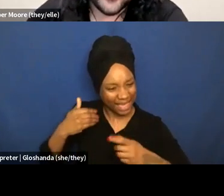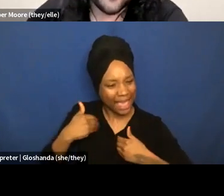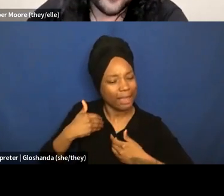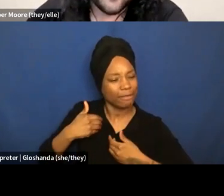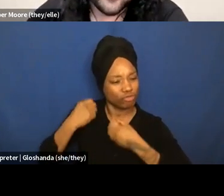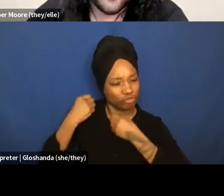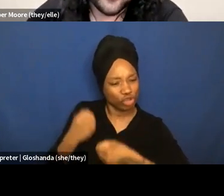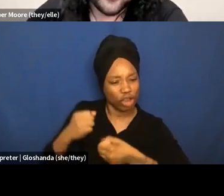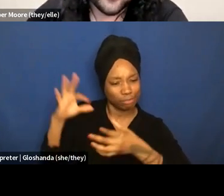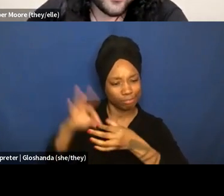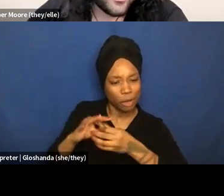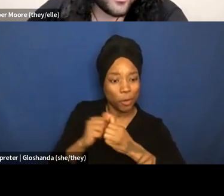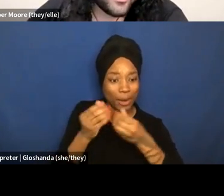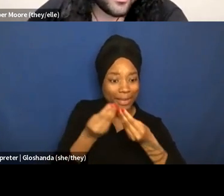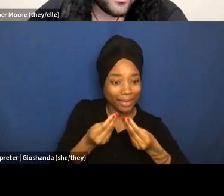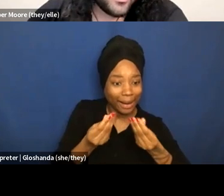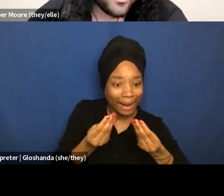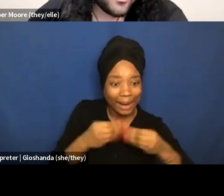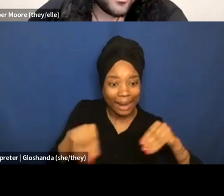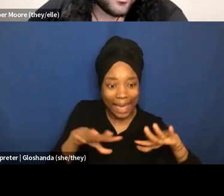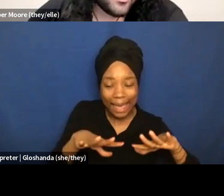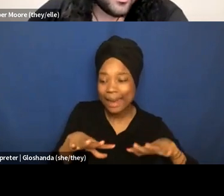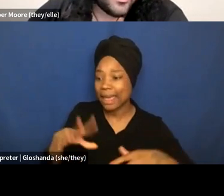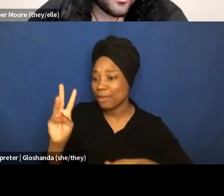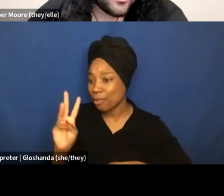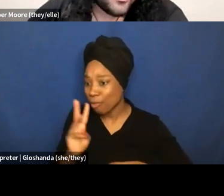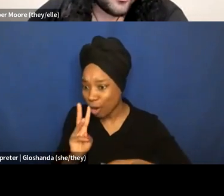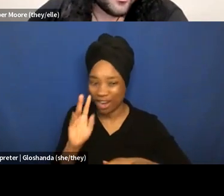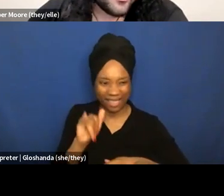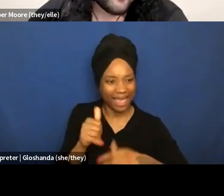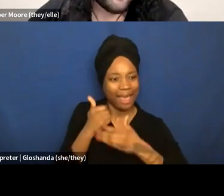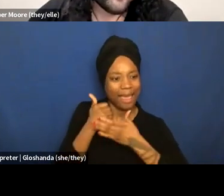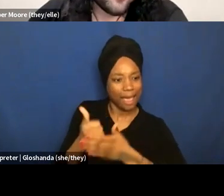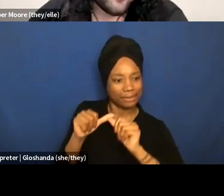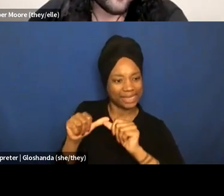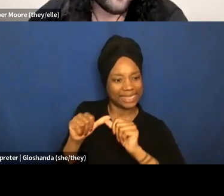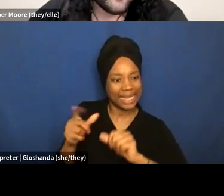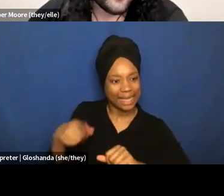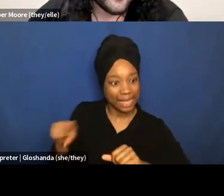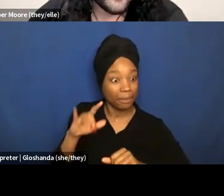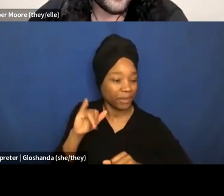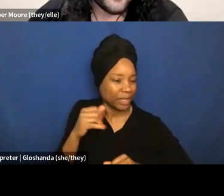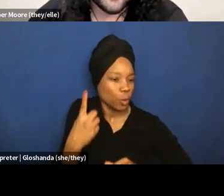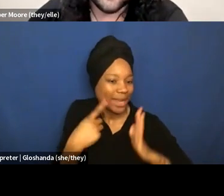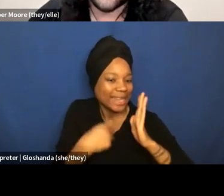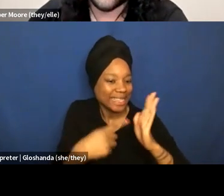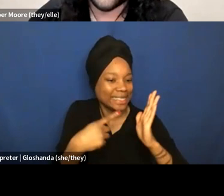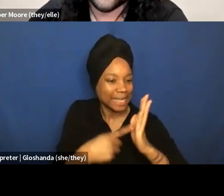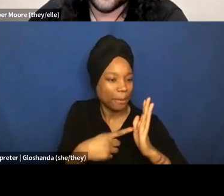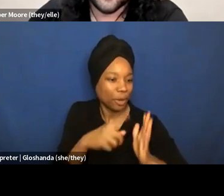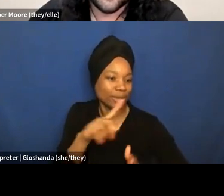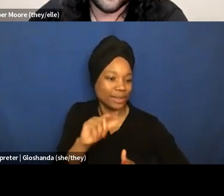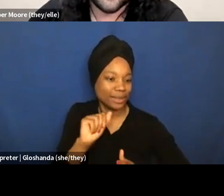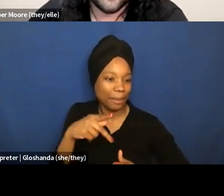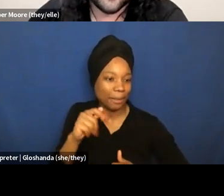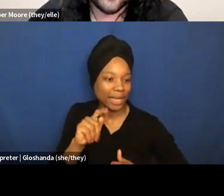right, and waterways that sustain them, as one example of so many of what we can be inspired by and